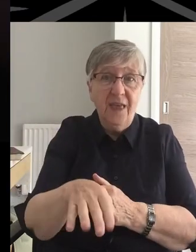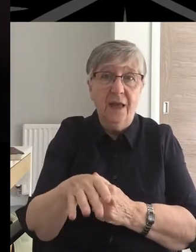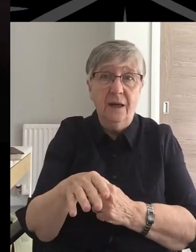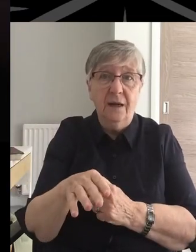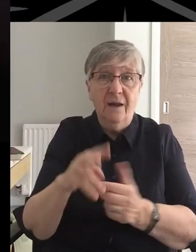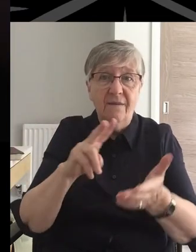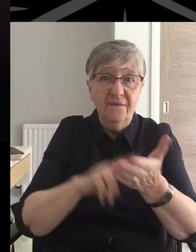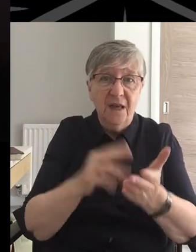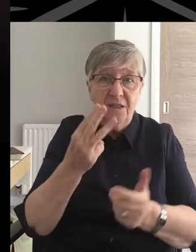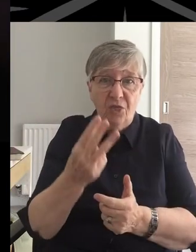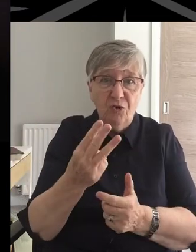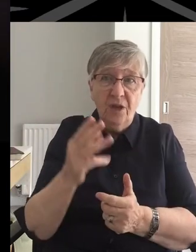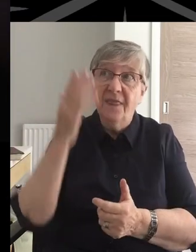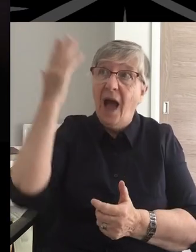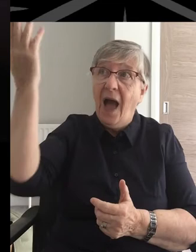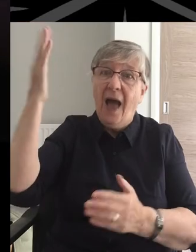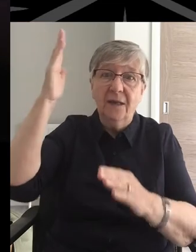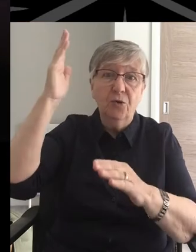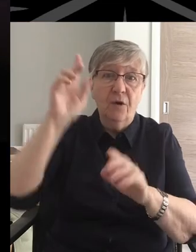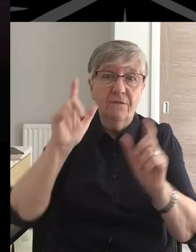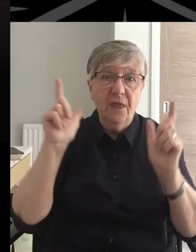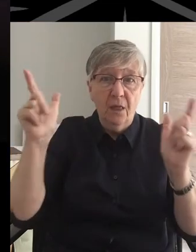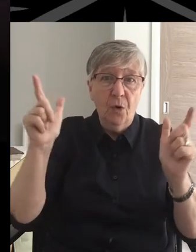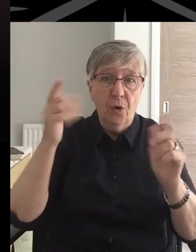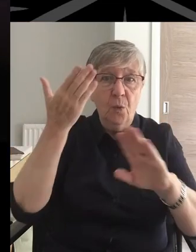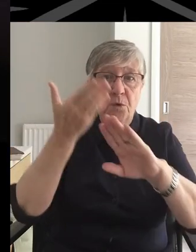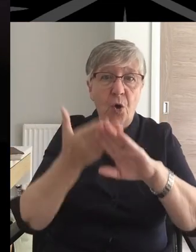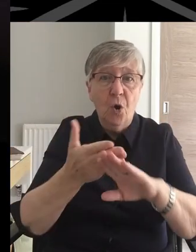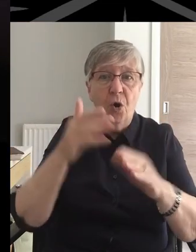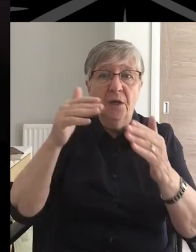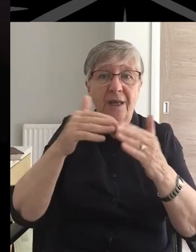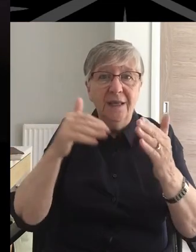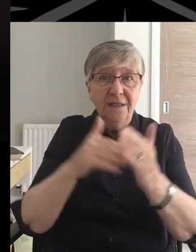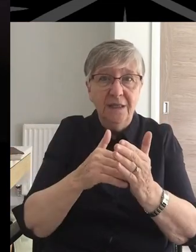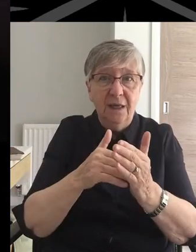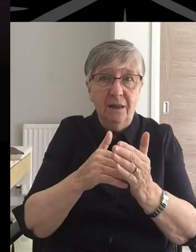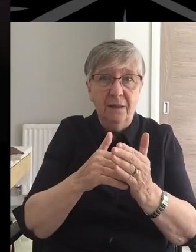Verse 3, the hand of the Lord was on Ezekiel.